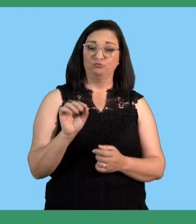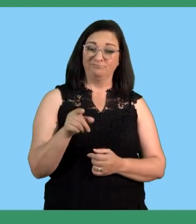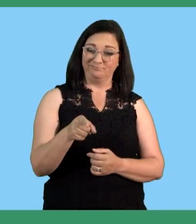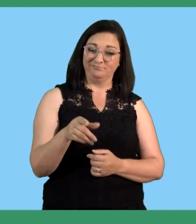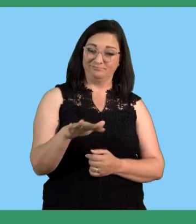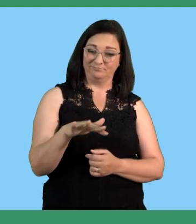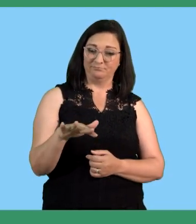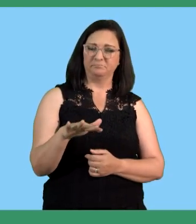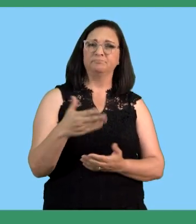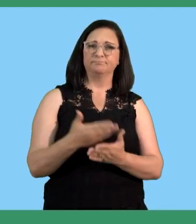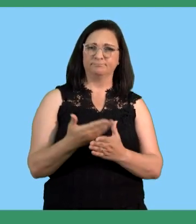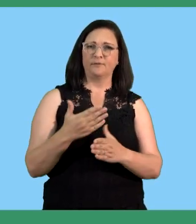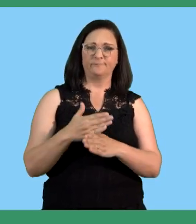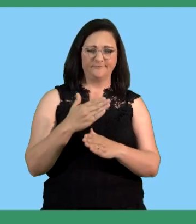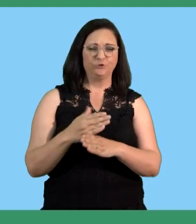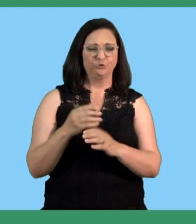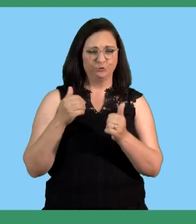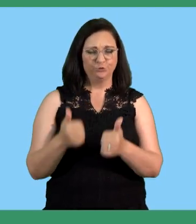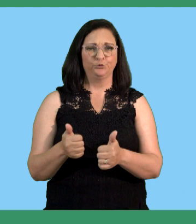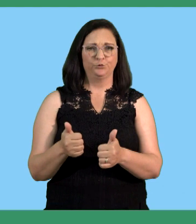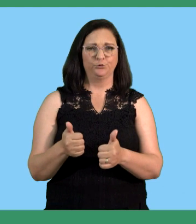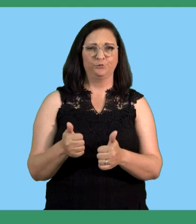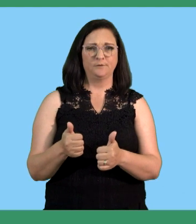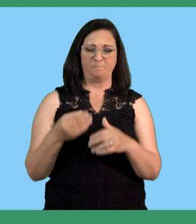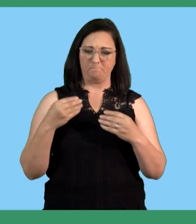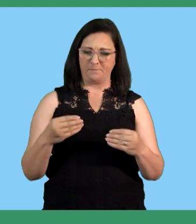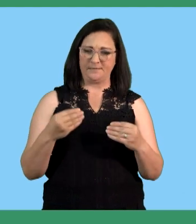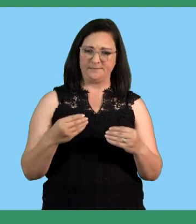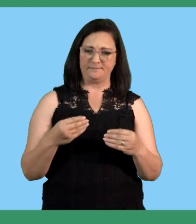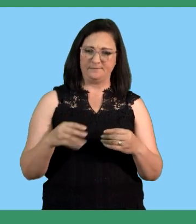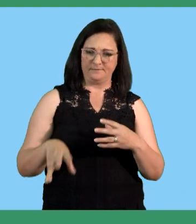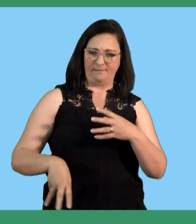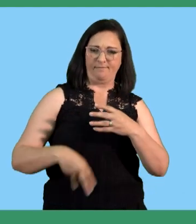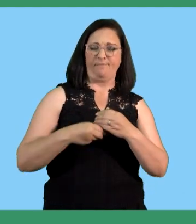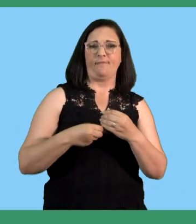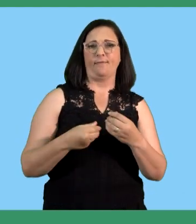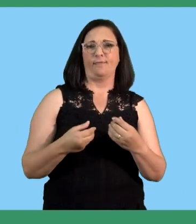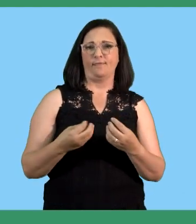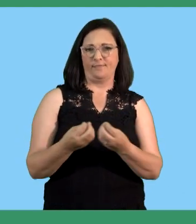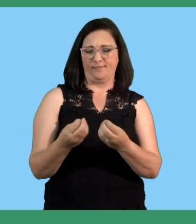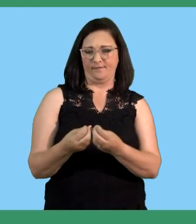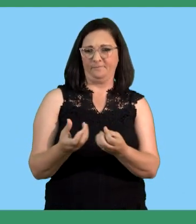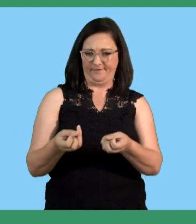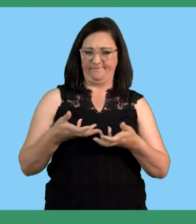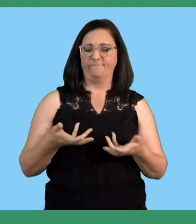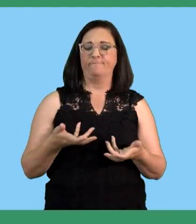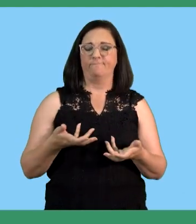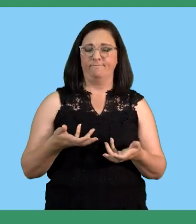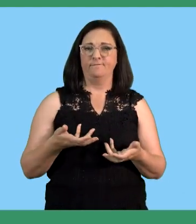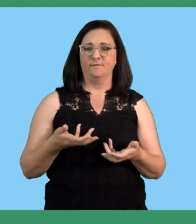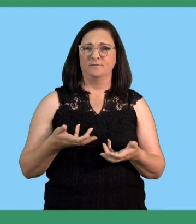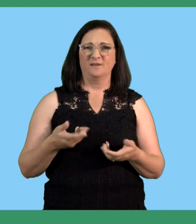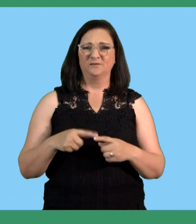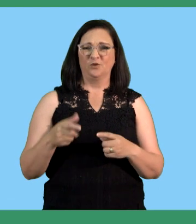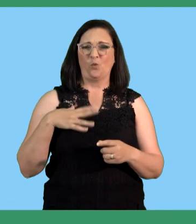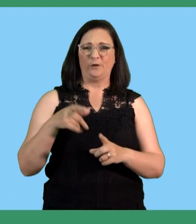they will function optimally and add value to the business. We don't want a person that will not add any value. Otherwise, it's a